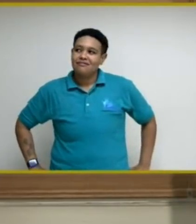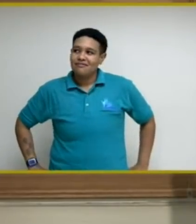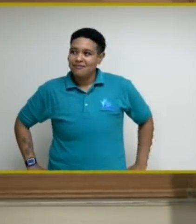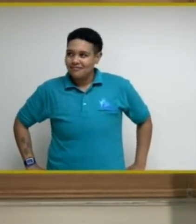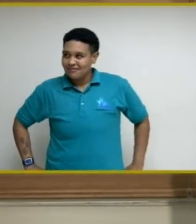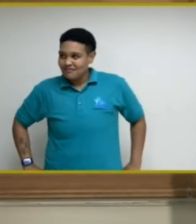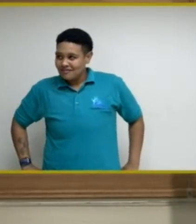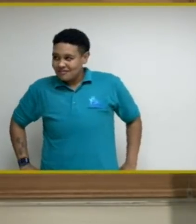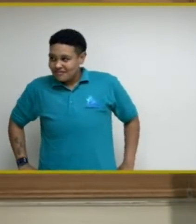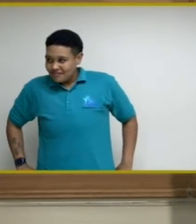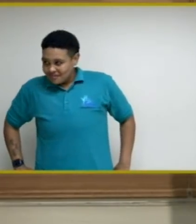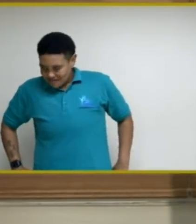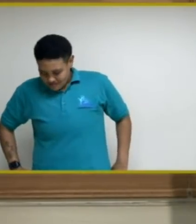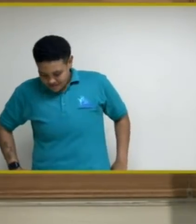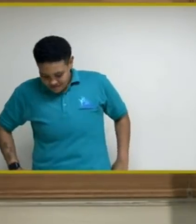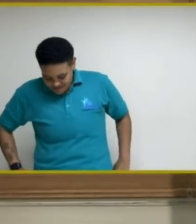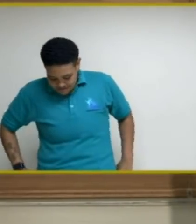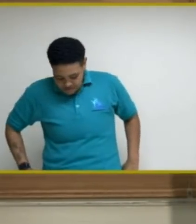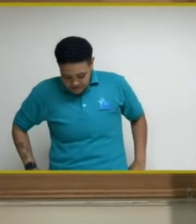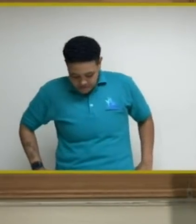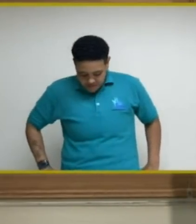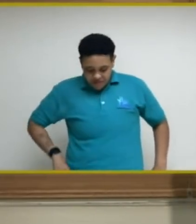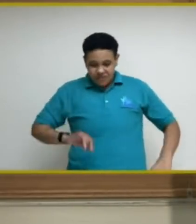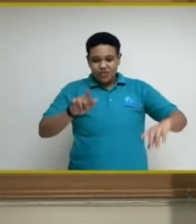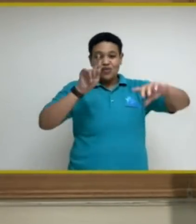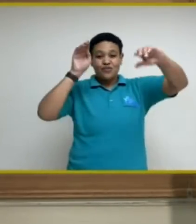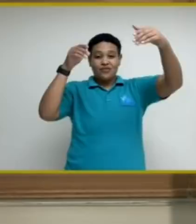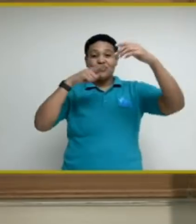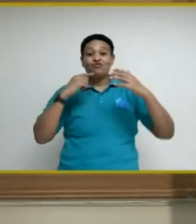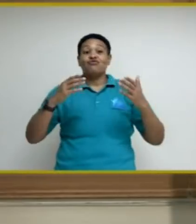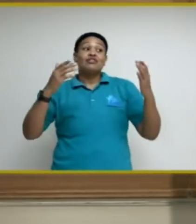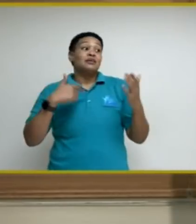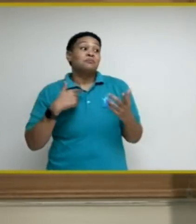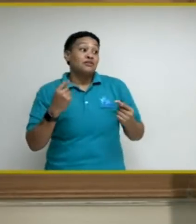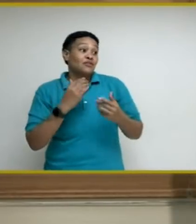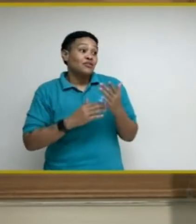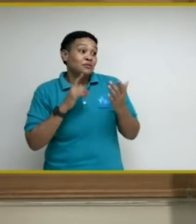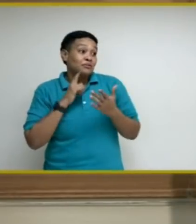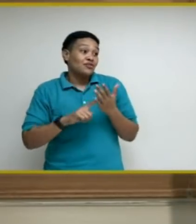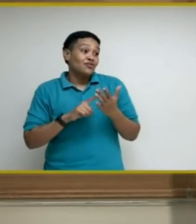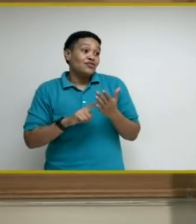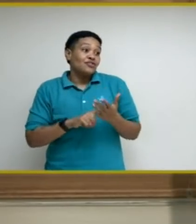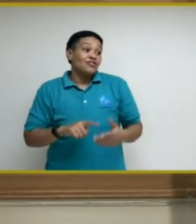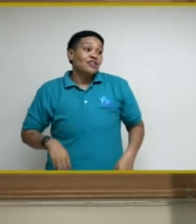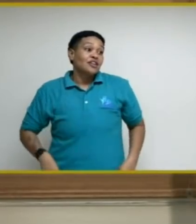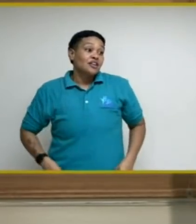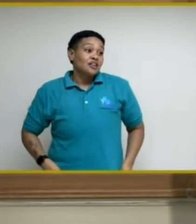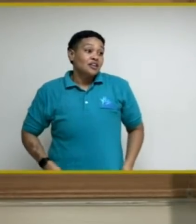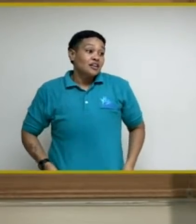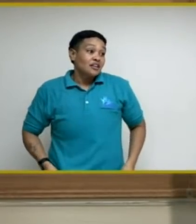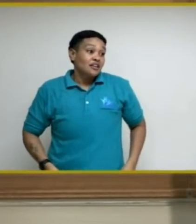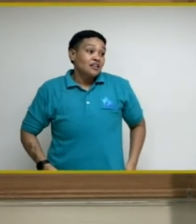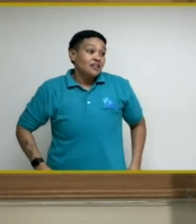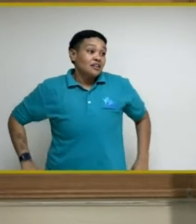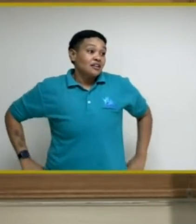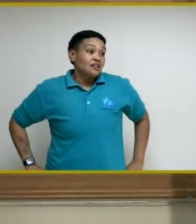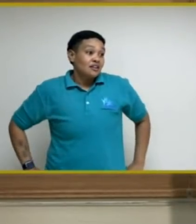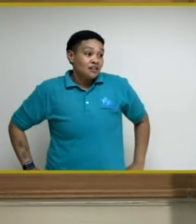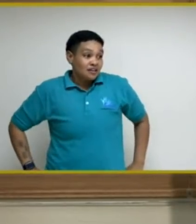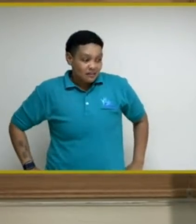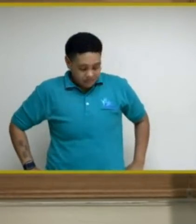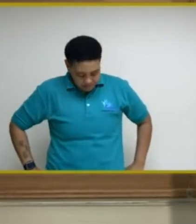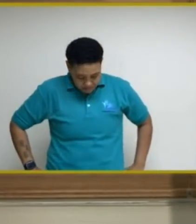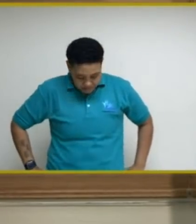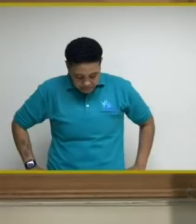it was raised to me and I had done some checks. The critical point here is that we have vaccines